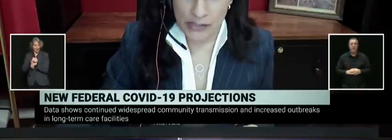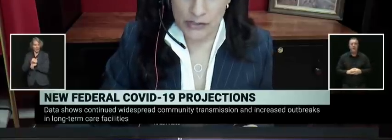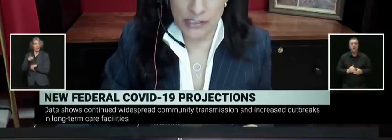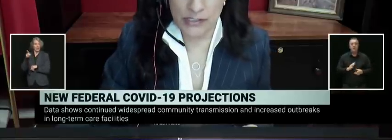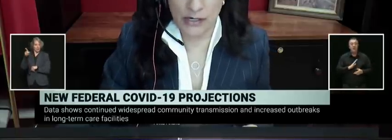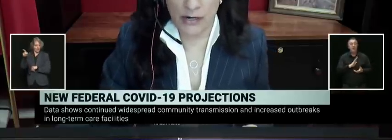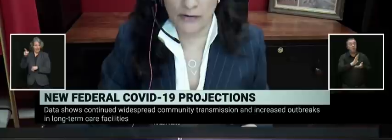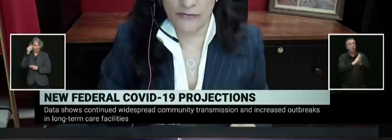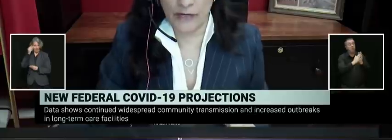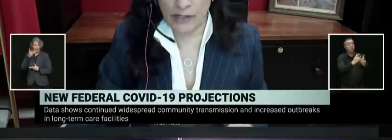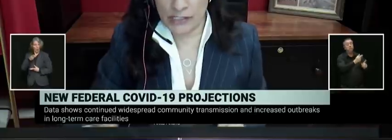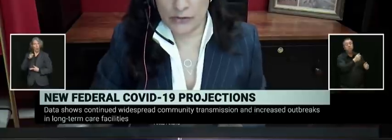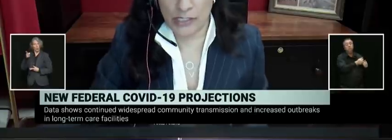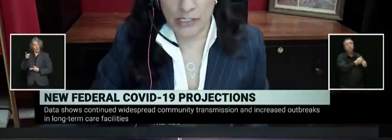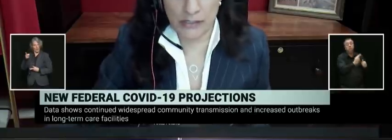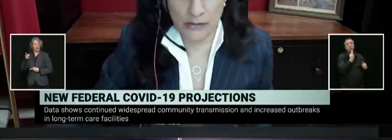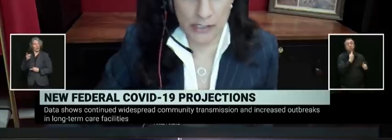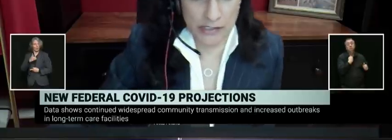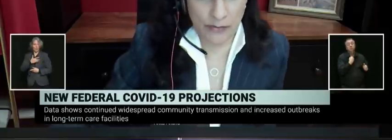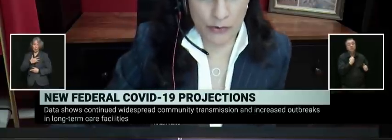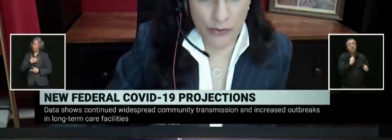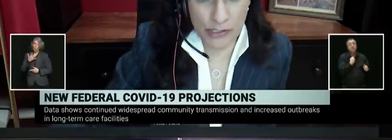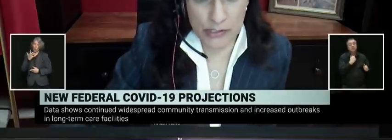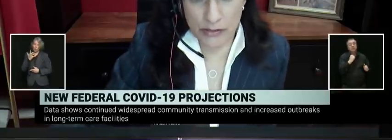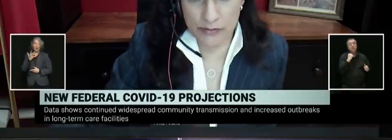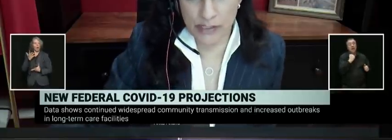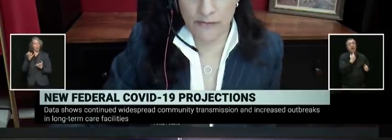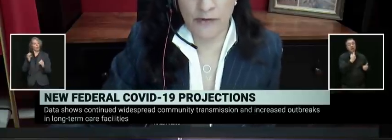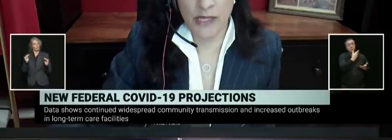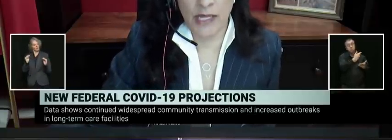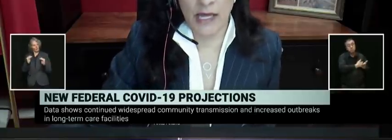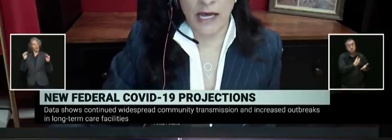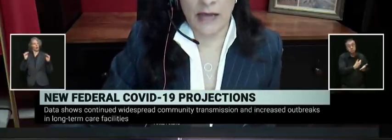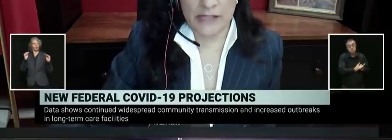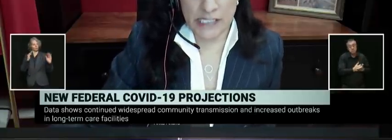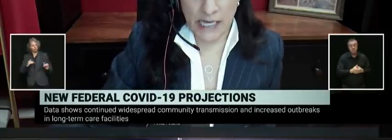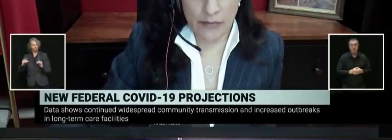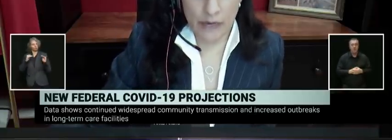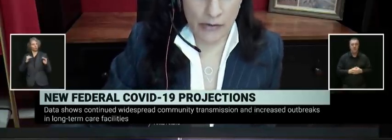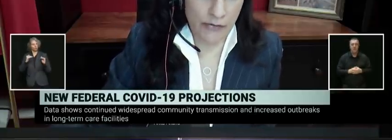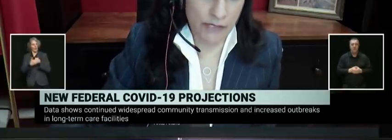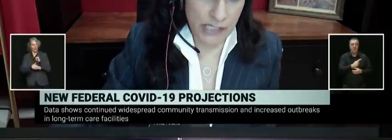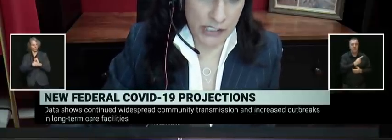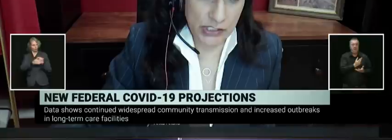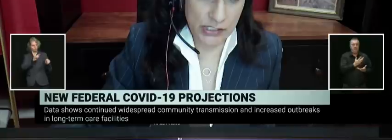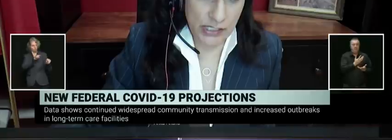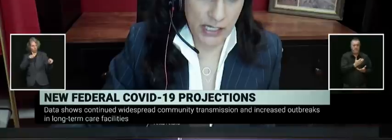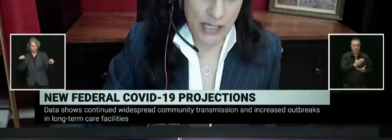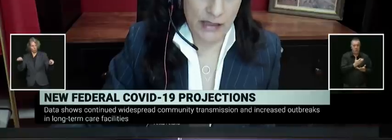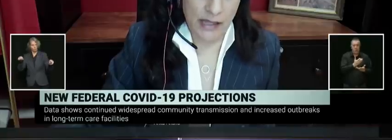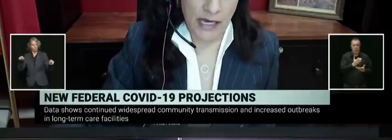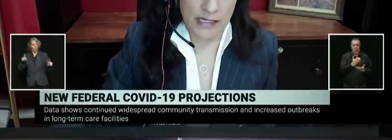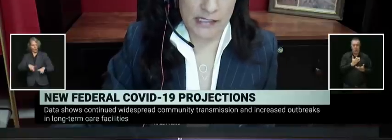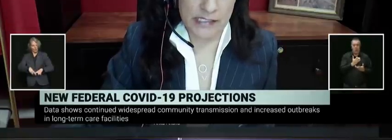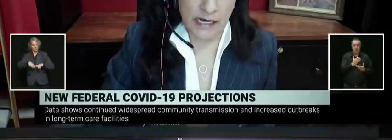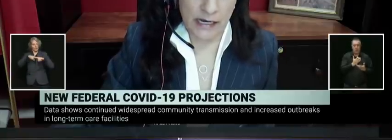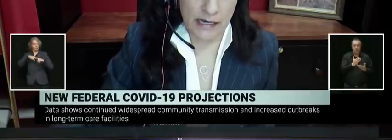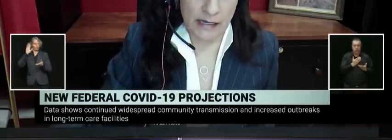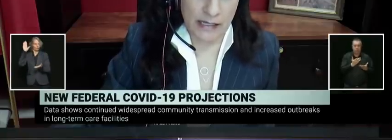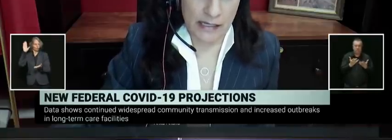that countries are fairly treated across the board in terms of the temporary reduction